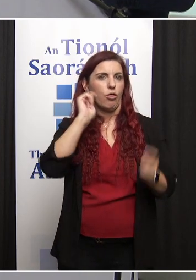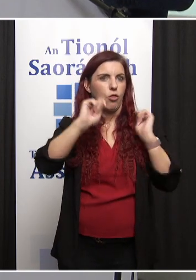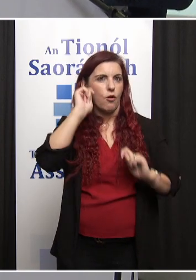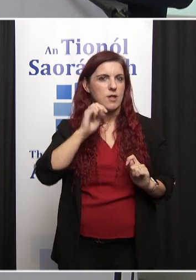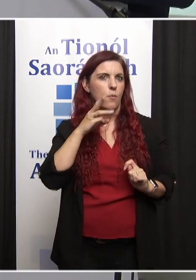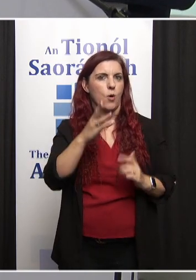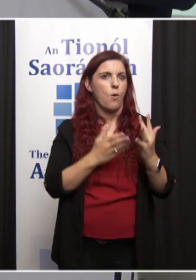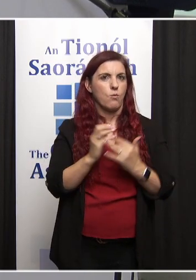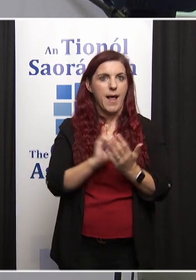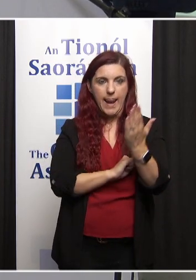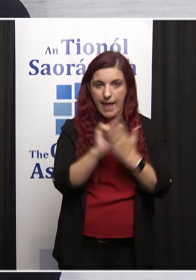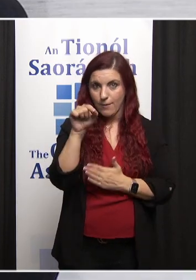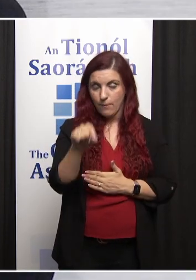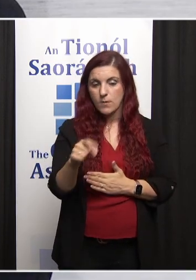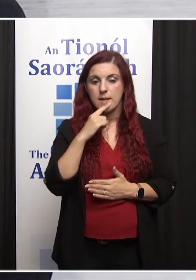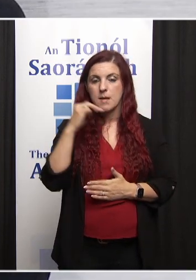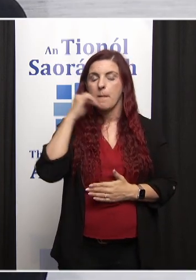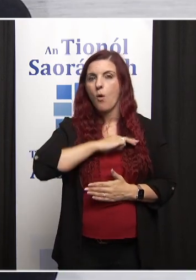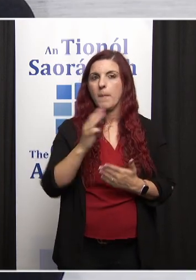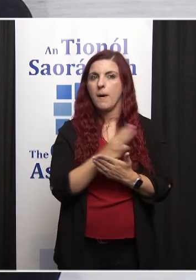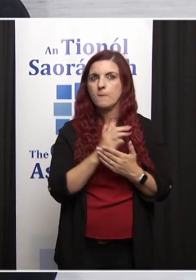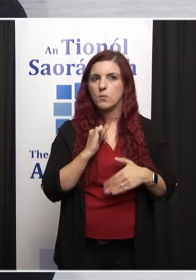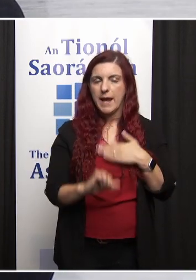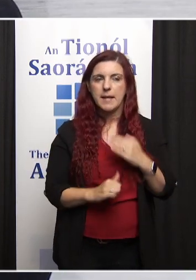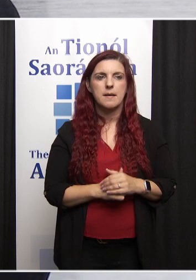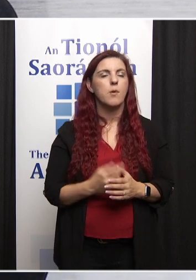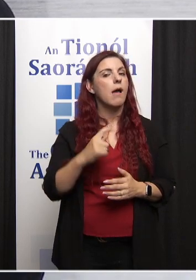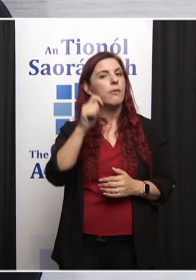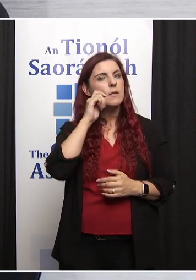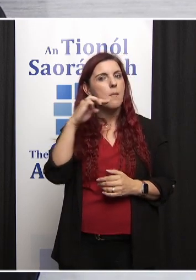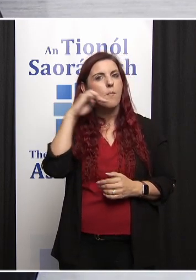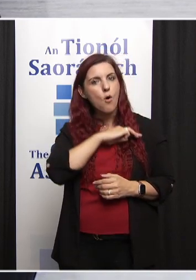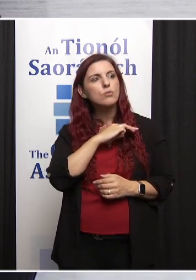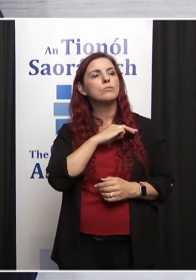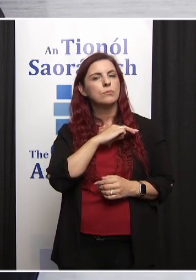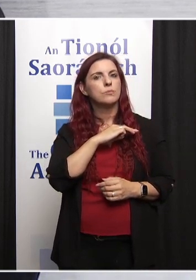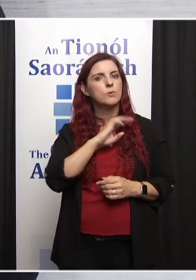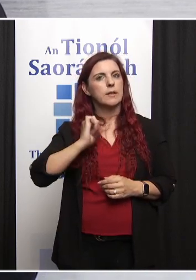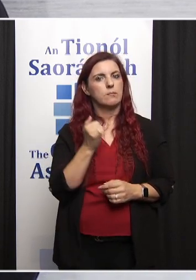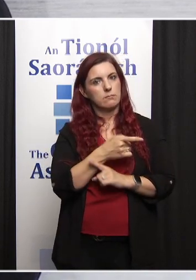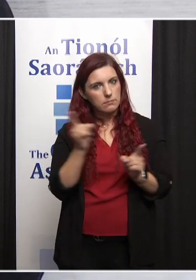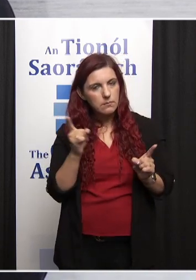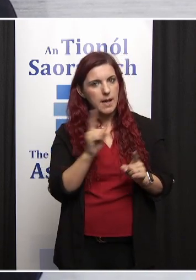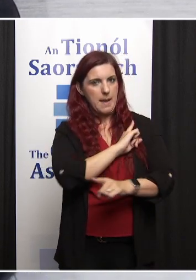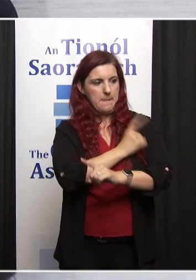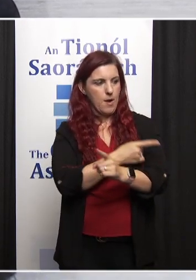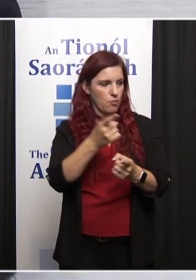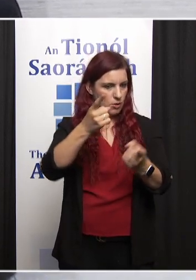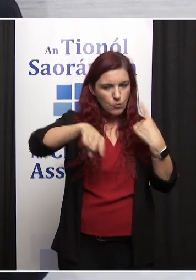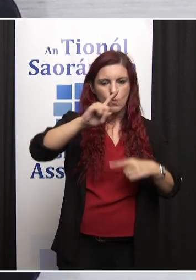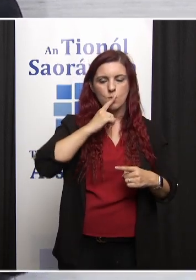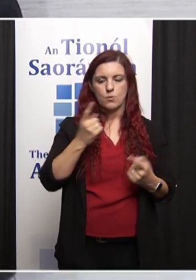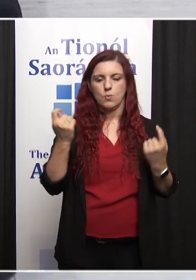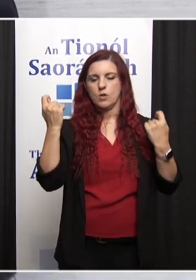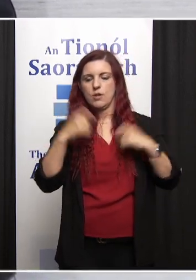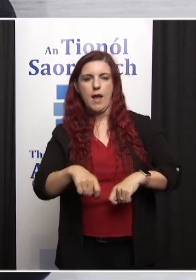through 11 of those. It's a really important part of it, but I think it's a really important piece of empowering you to share